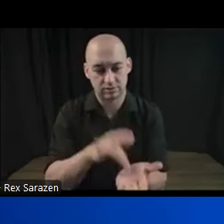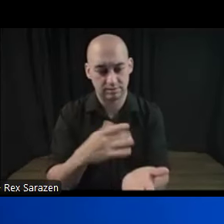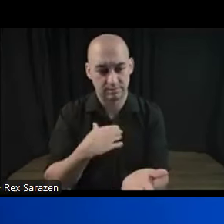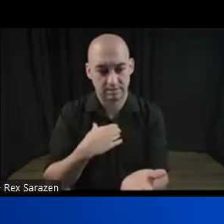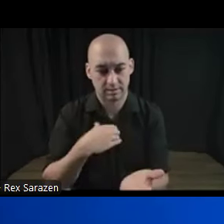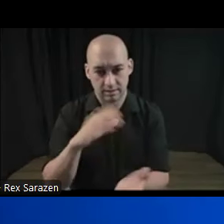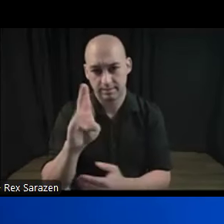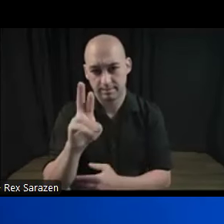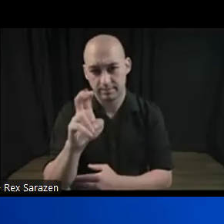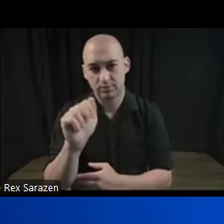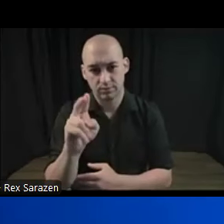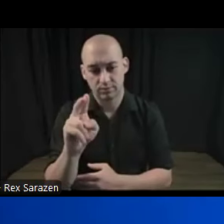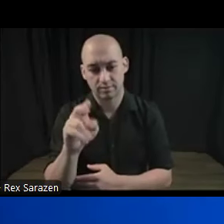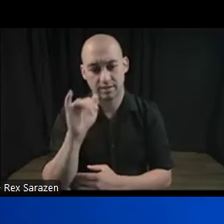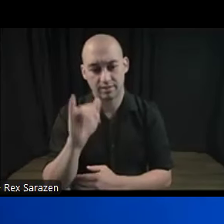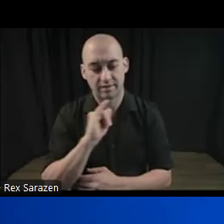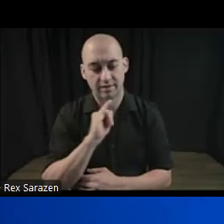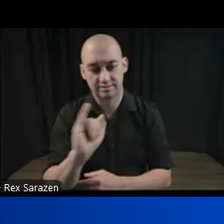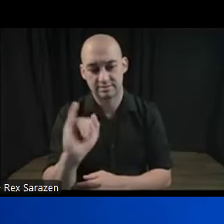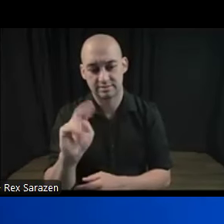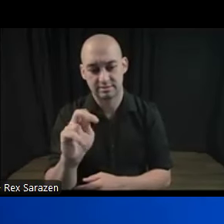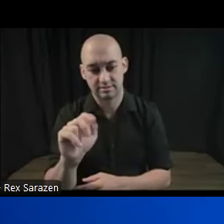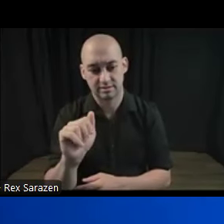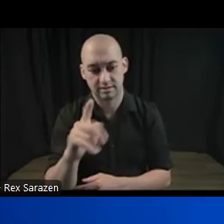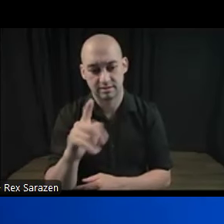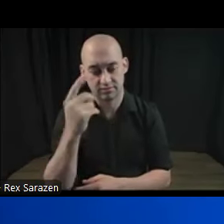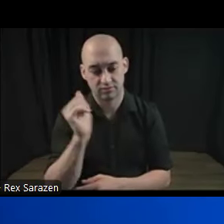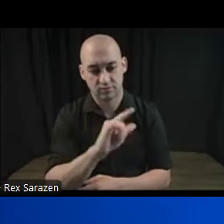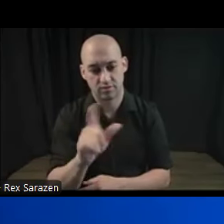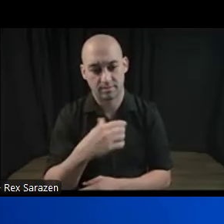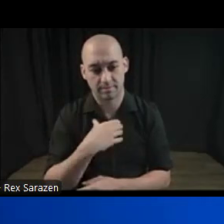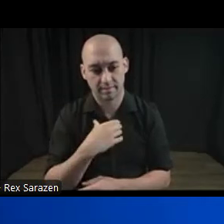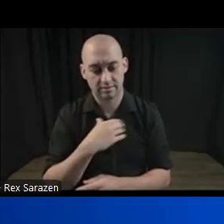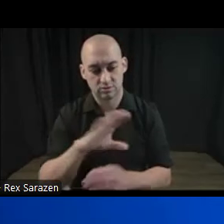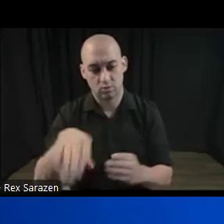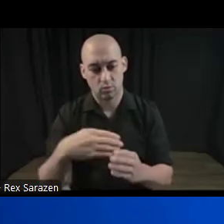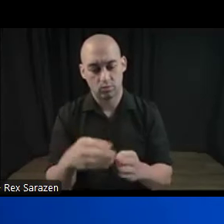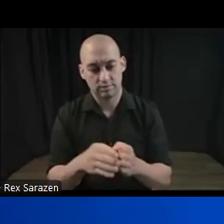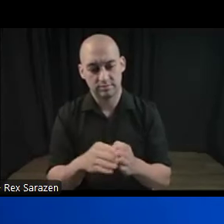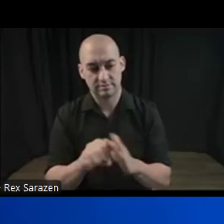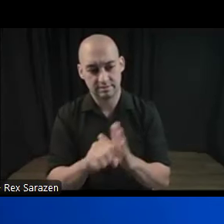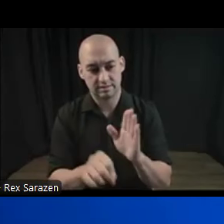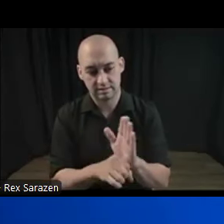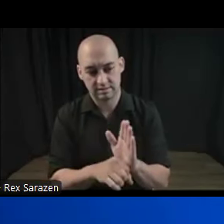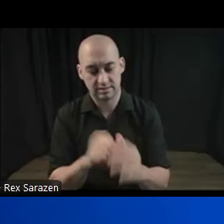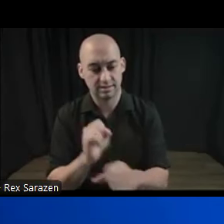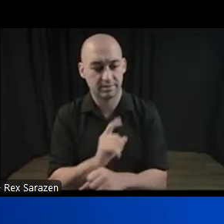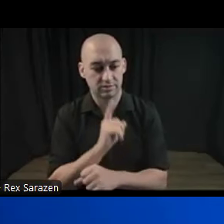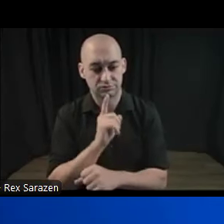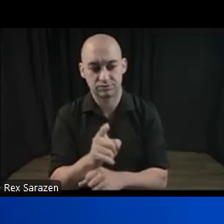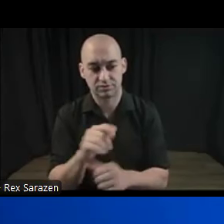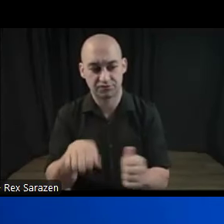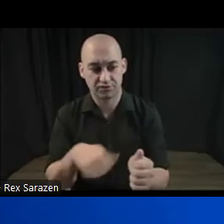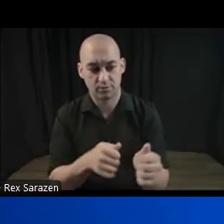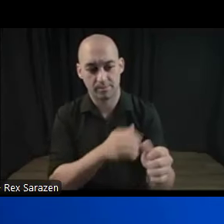which is intake for all of these complaints statewide. It ensures it's routed and followed up